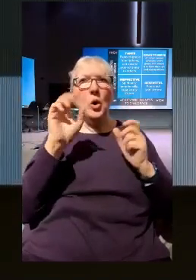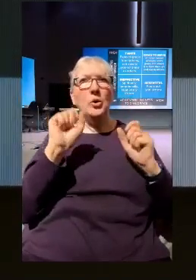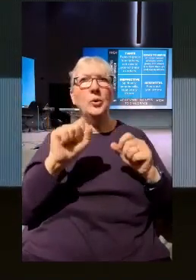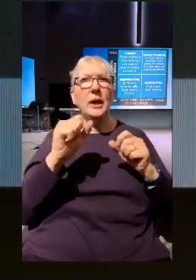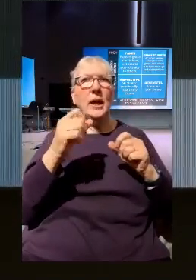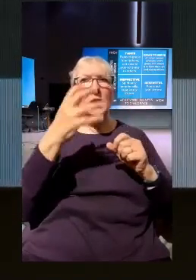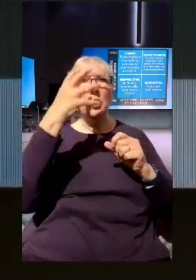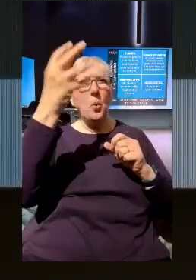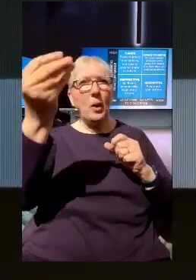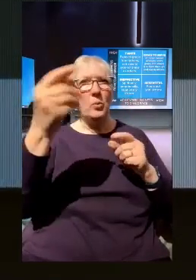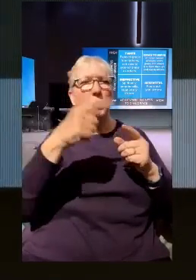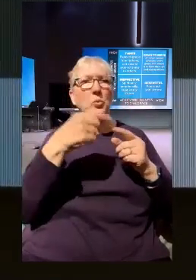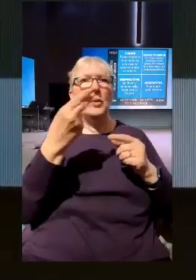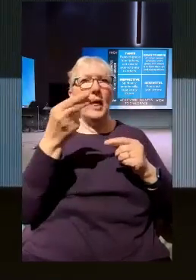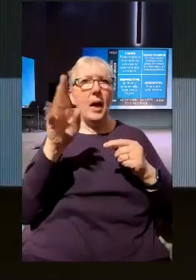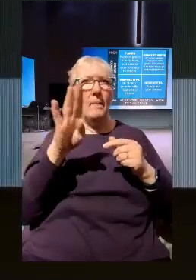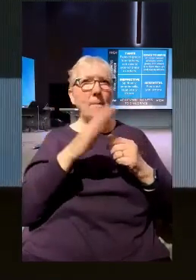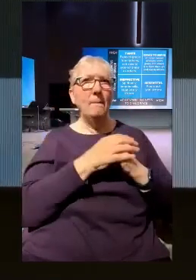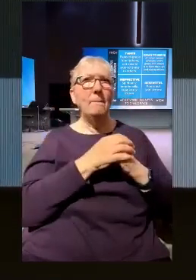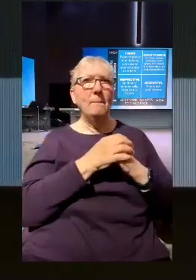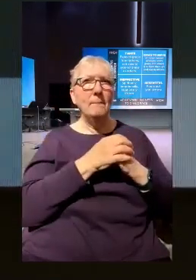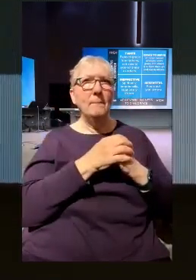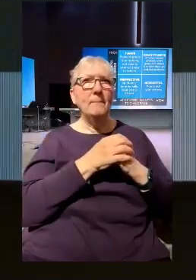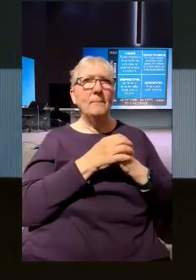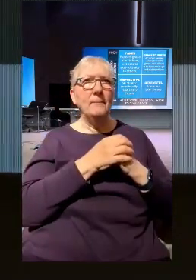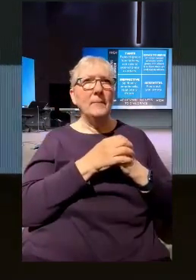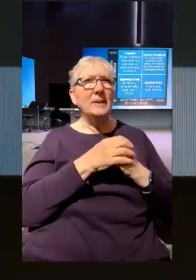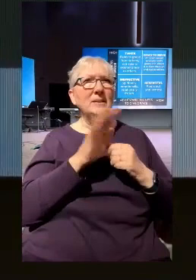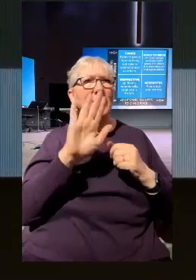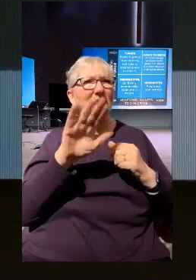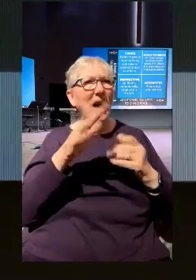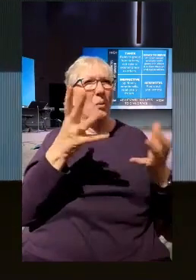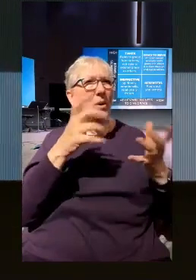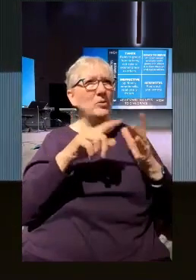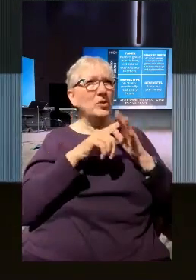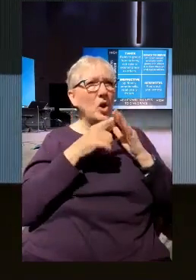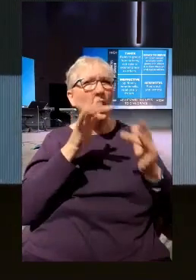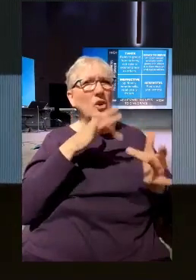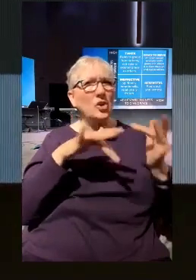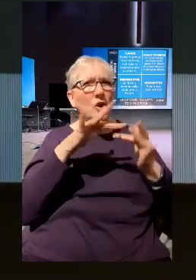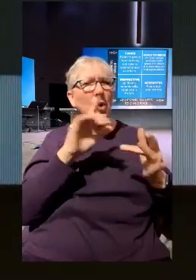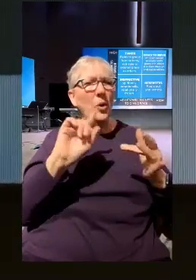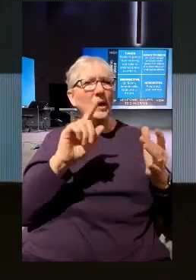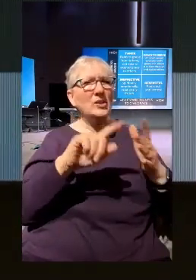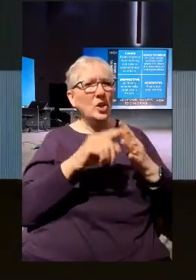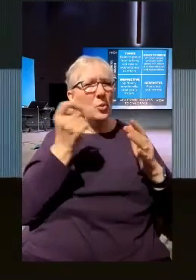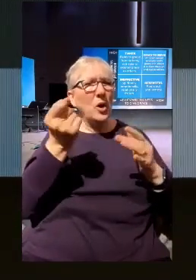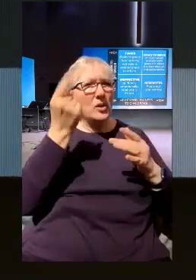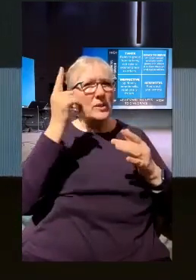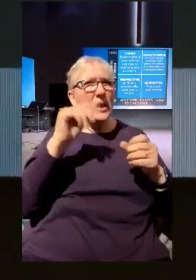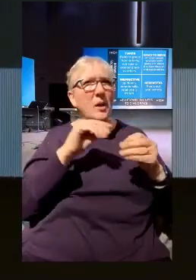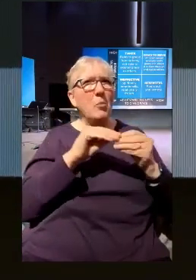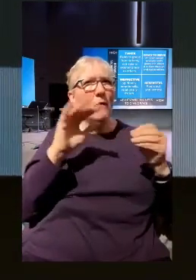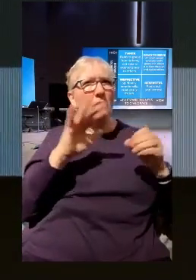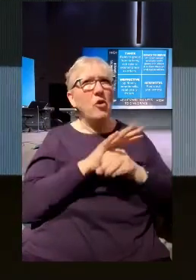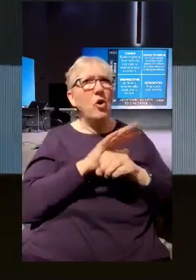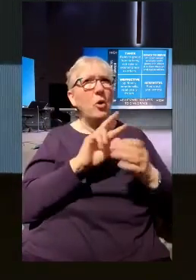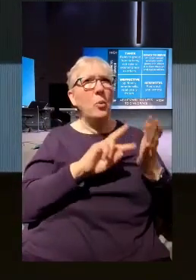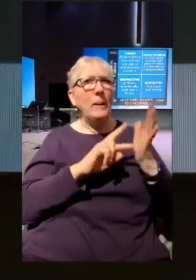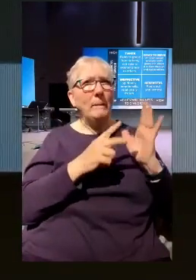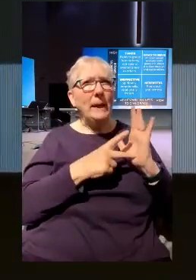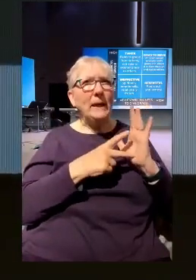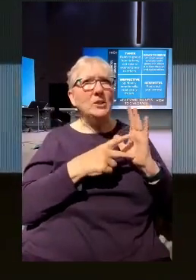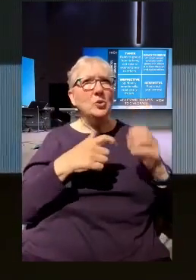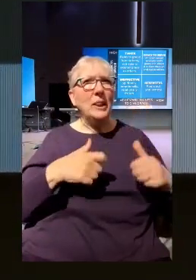hub and just say, I'd like to start a journey where I start understanding more fully what it means to live in